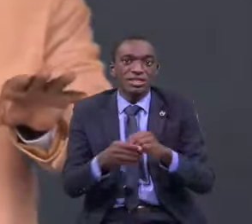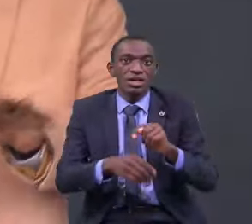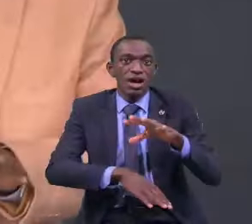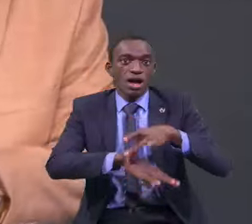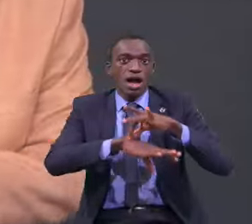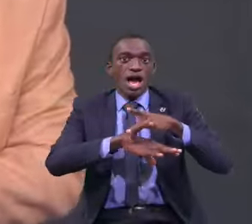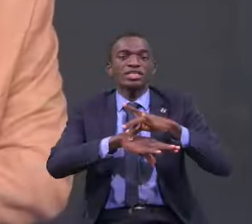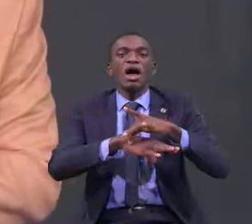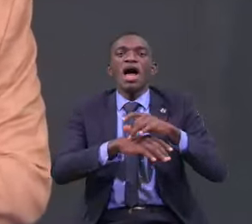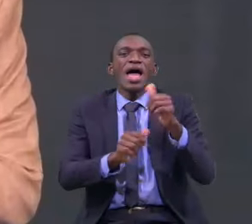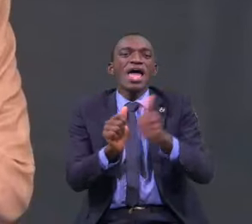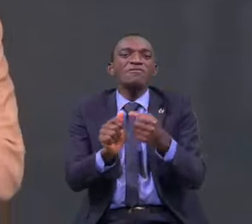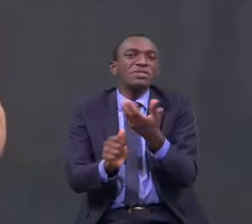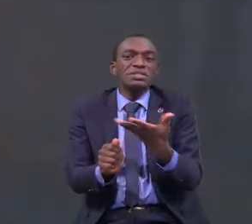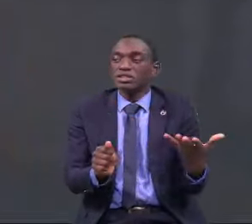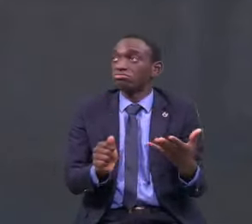everything provided for him.